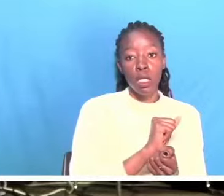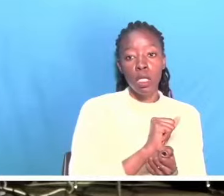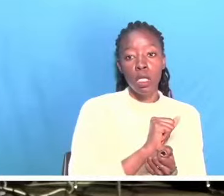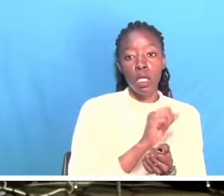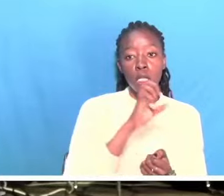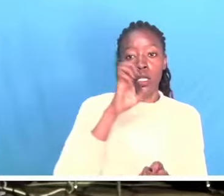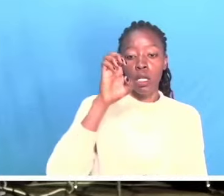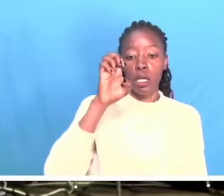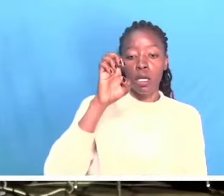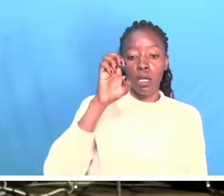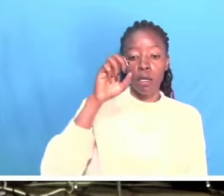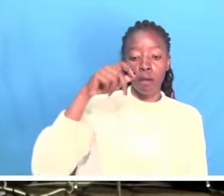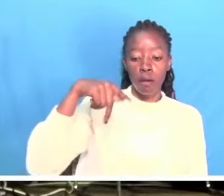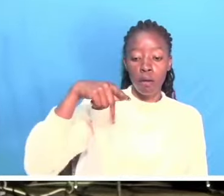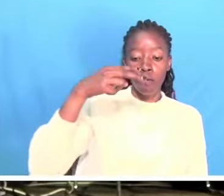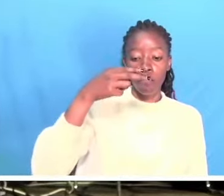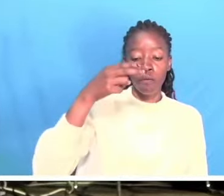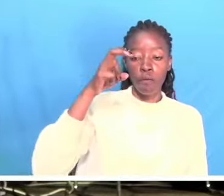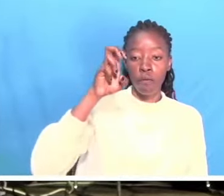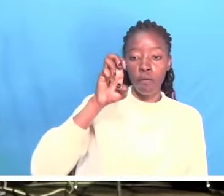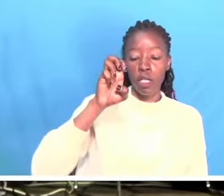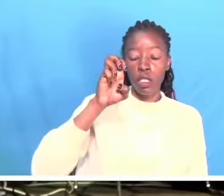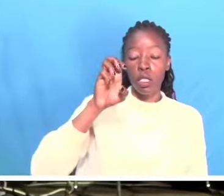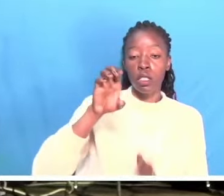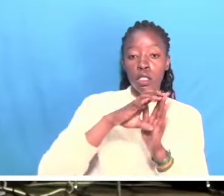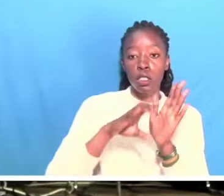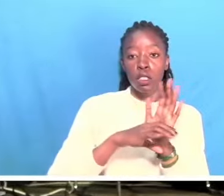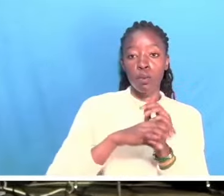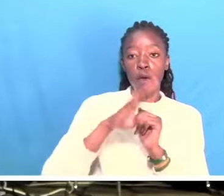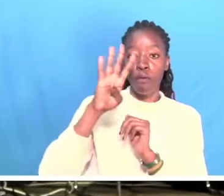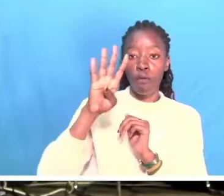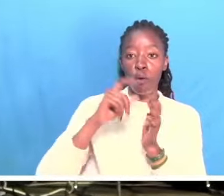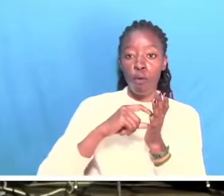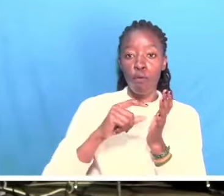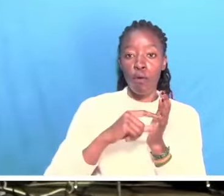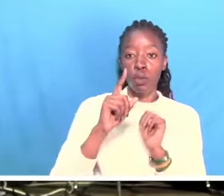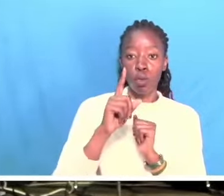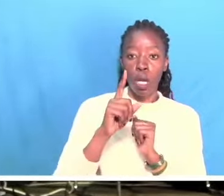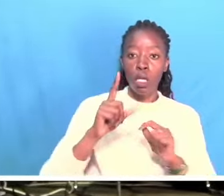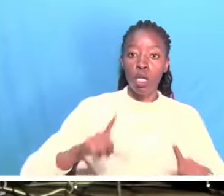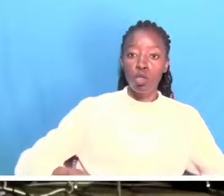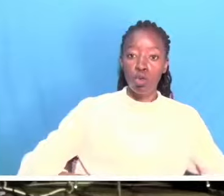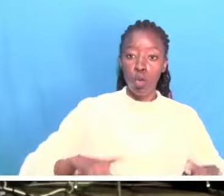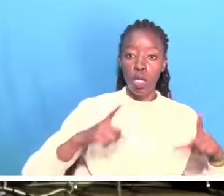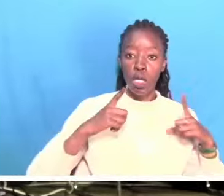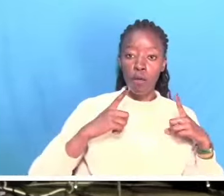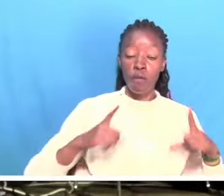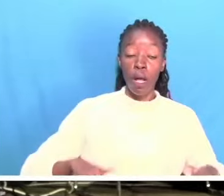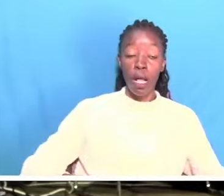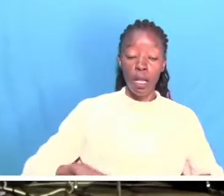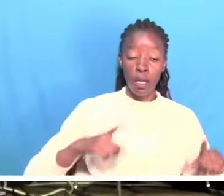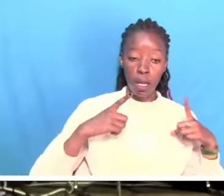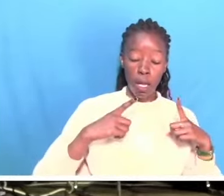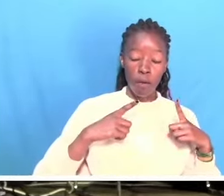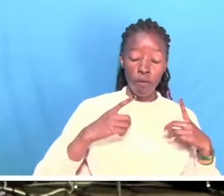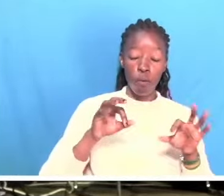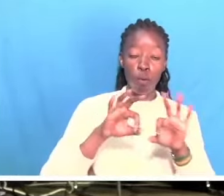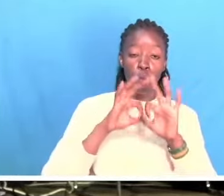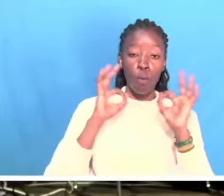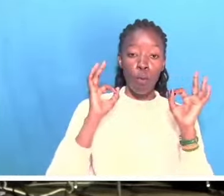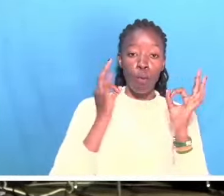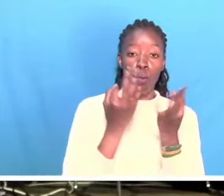I urge you as a prisoner of Christ to live a life worthy of the calling that you